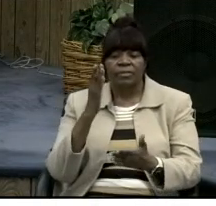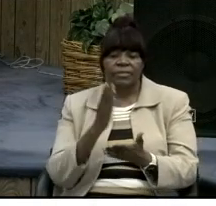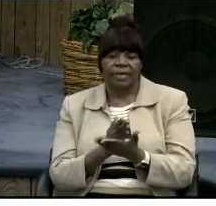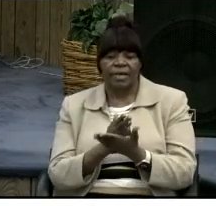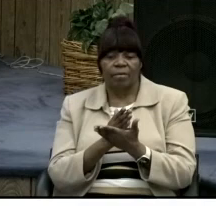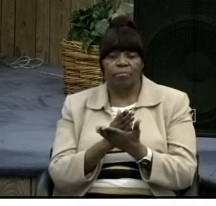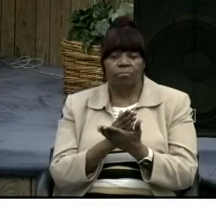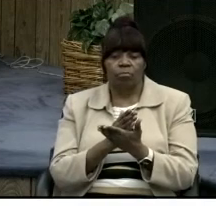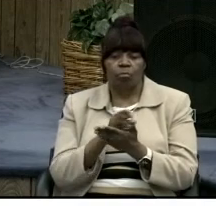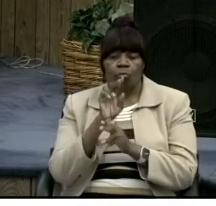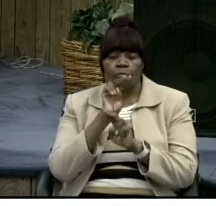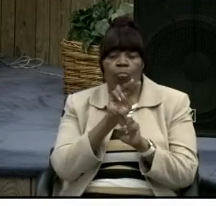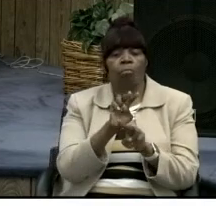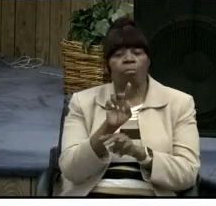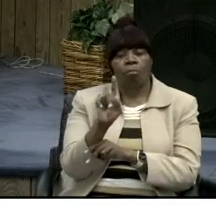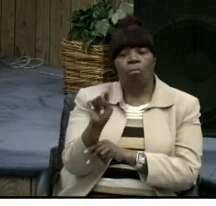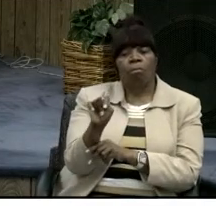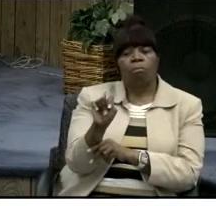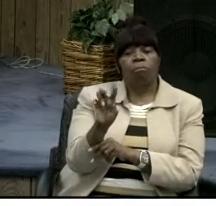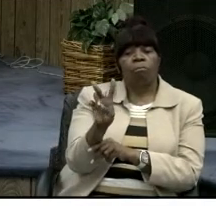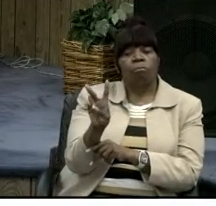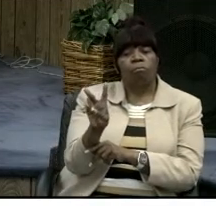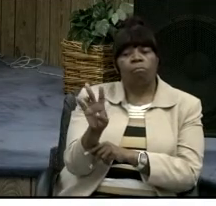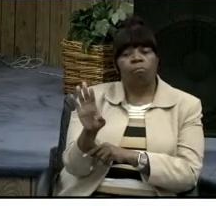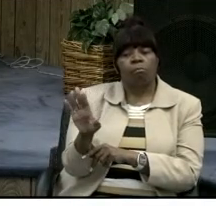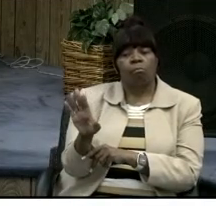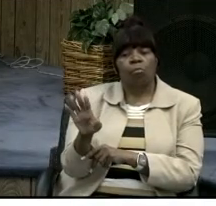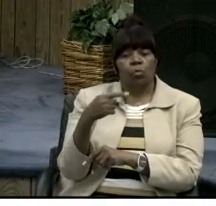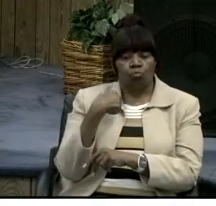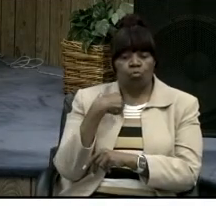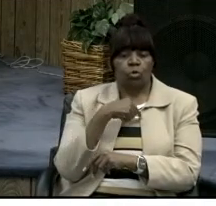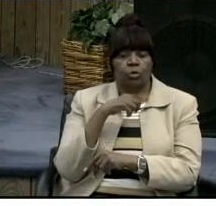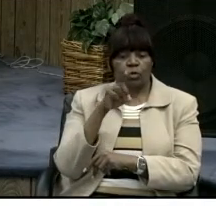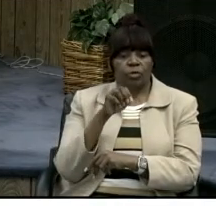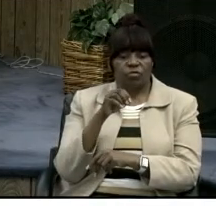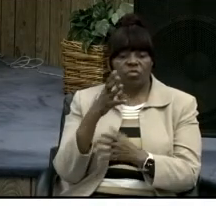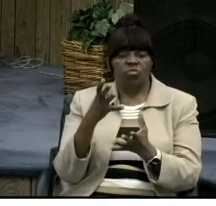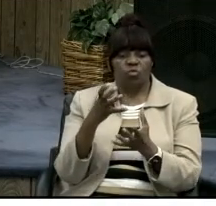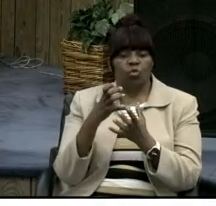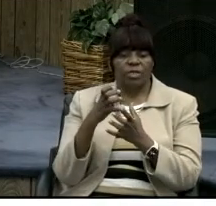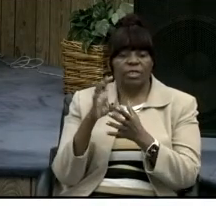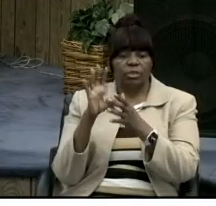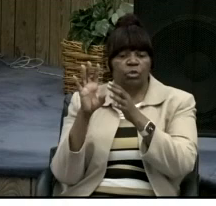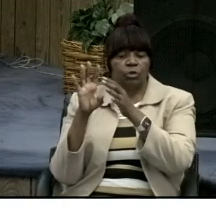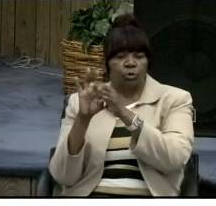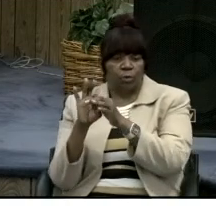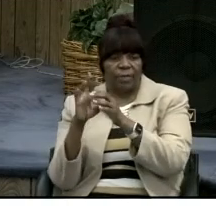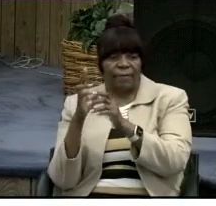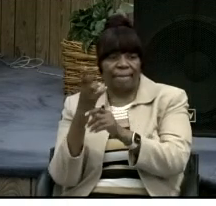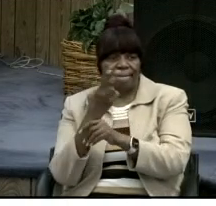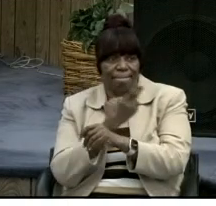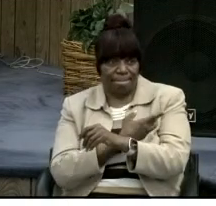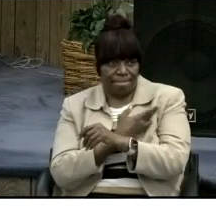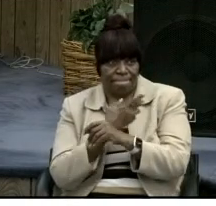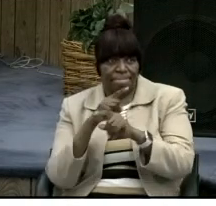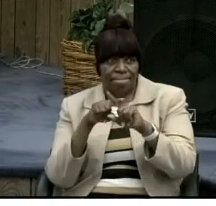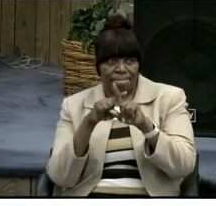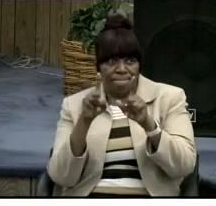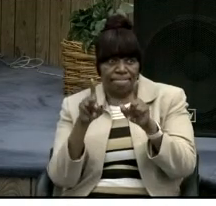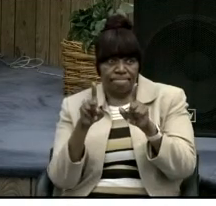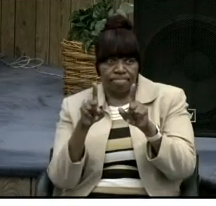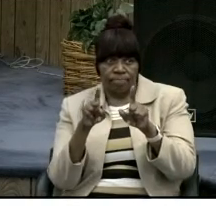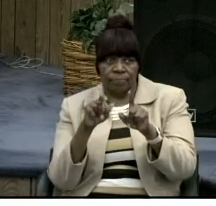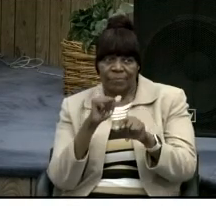TV off. Amen. That's the prayer warriors. Now, we're going to do it. Now, if you want to join us, we'll be happy for you to join us, but there's